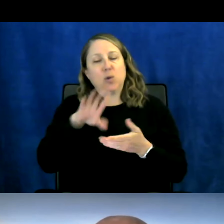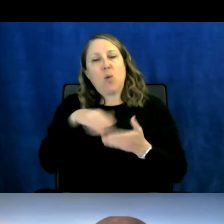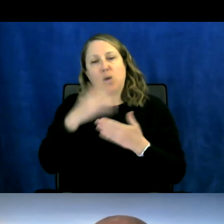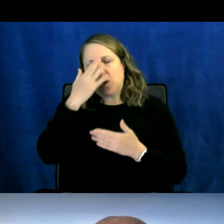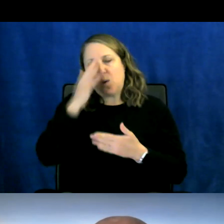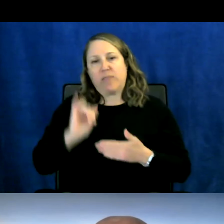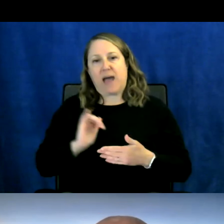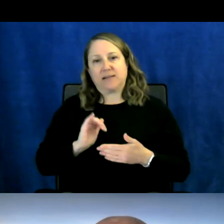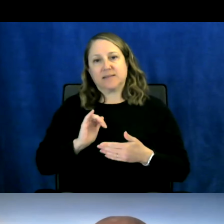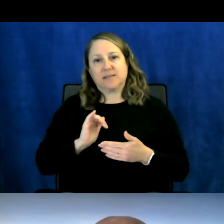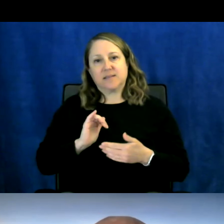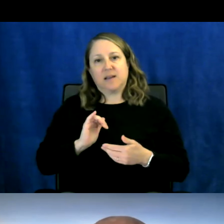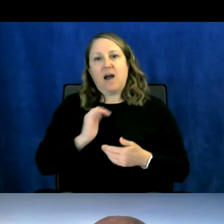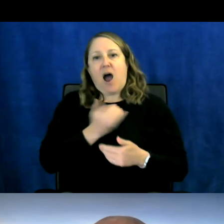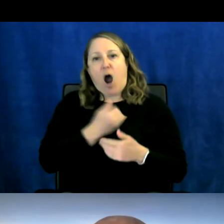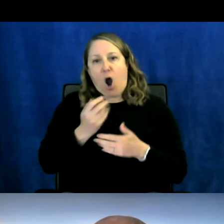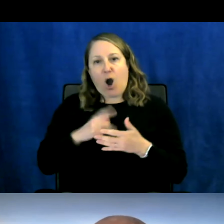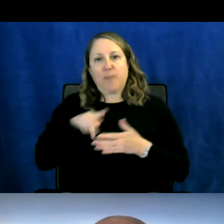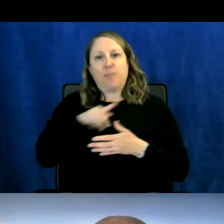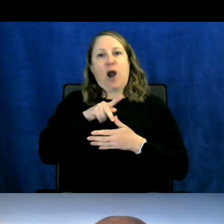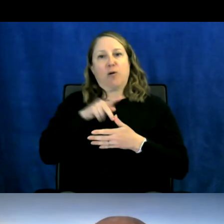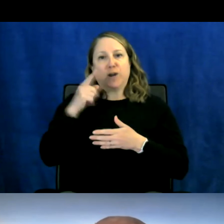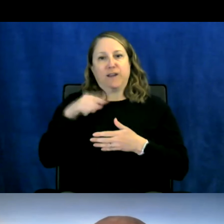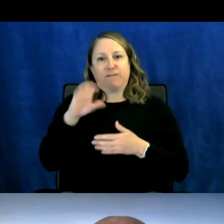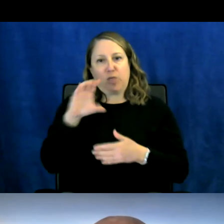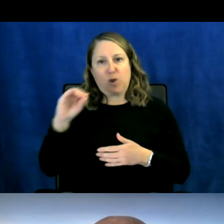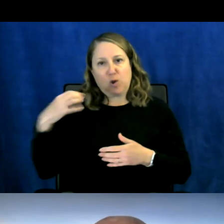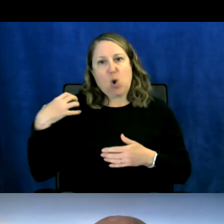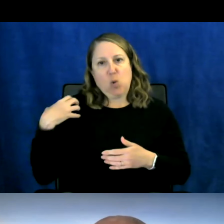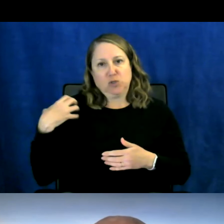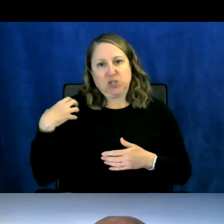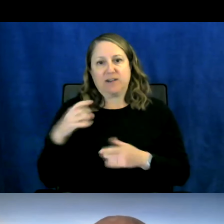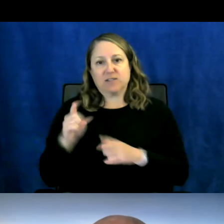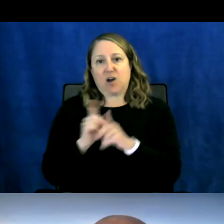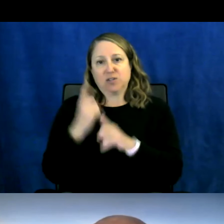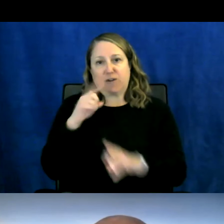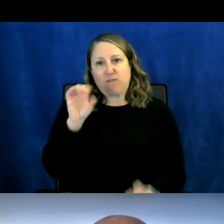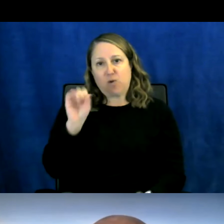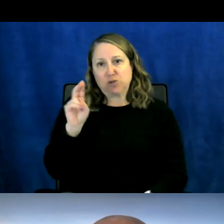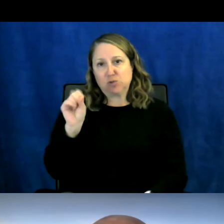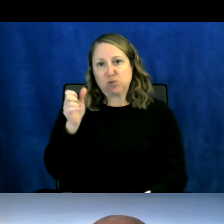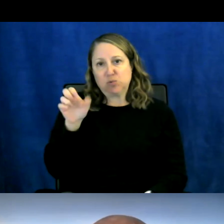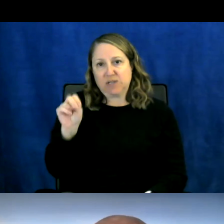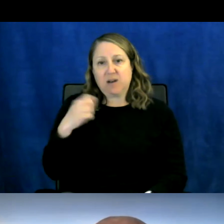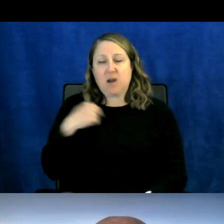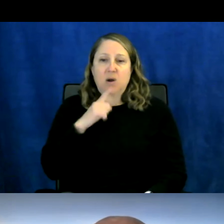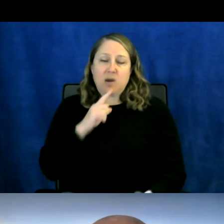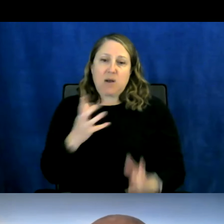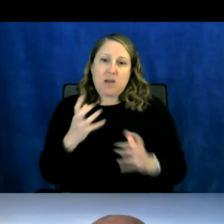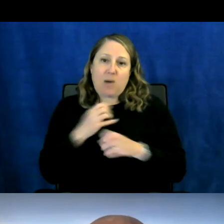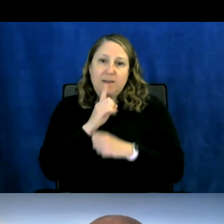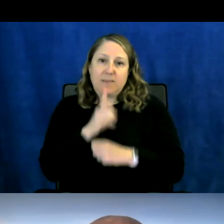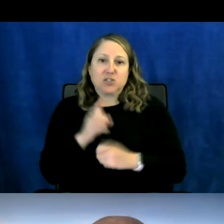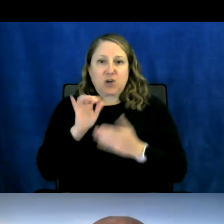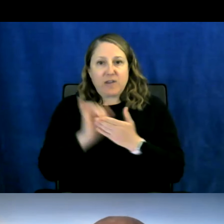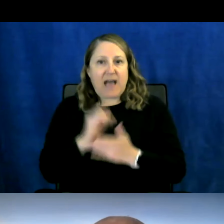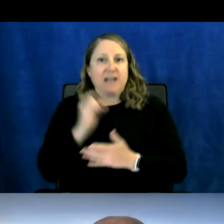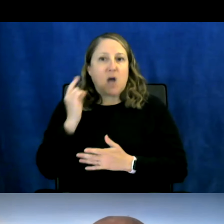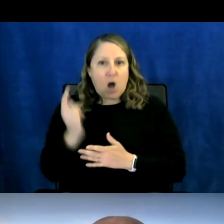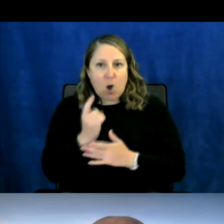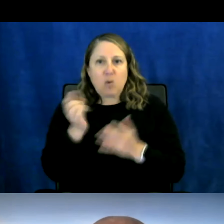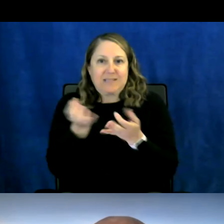priority for the co-chairs. It's been a priority for Susan, and we really want to make sure that that's always a